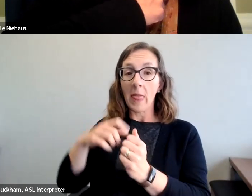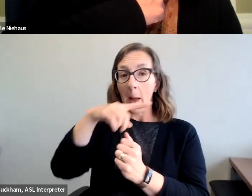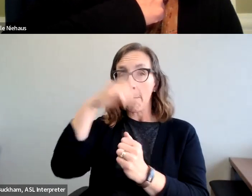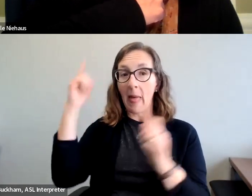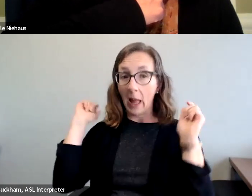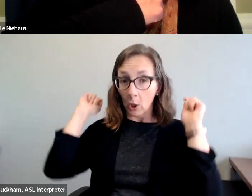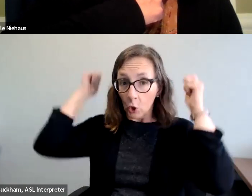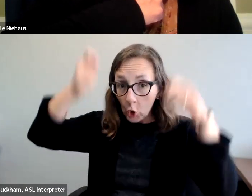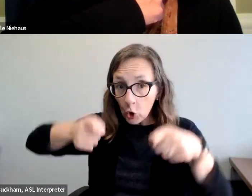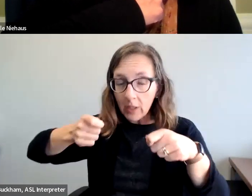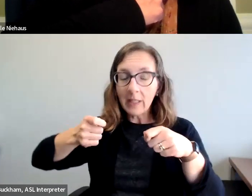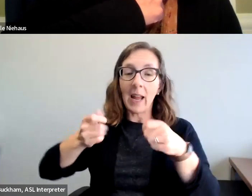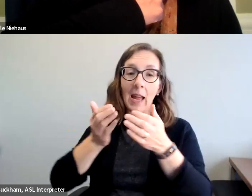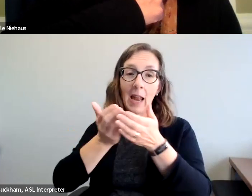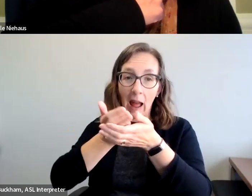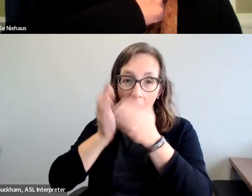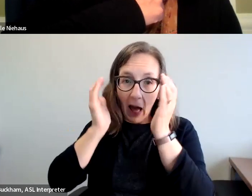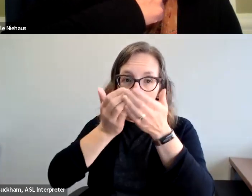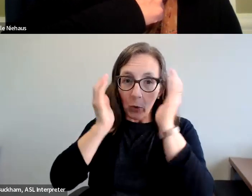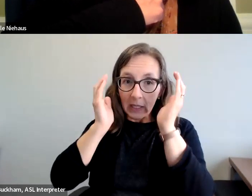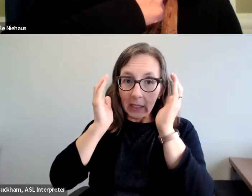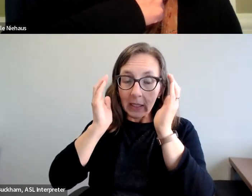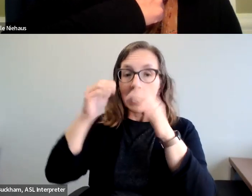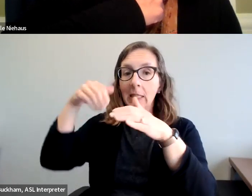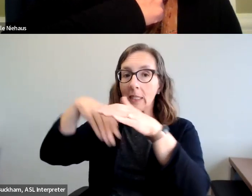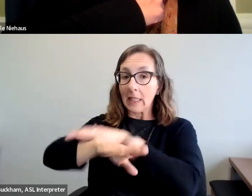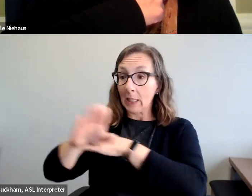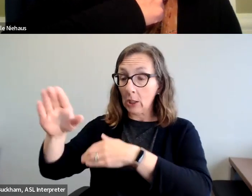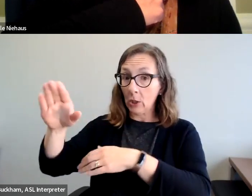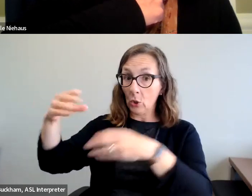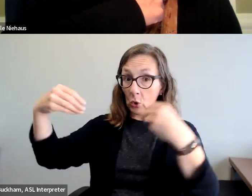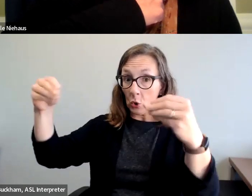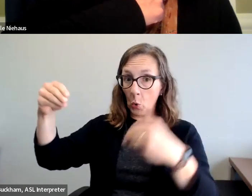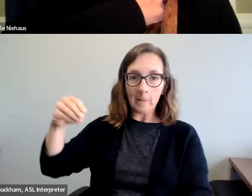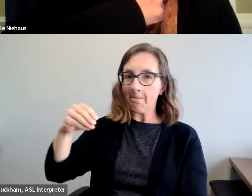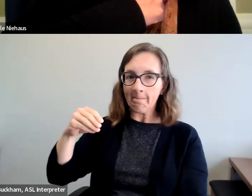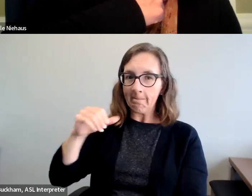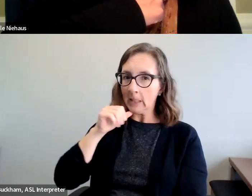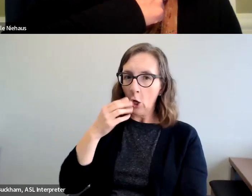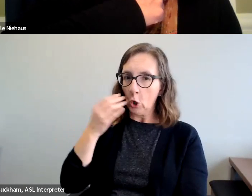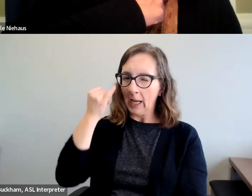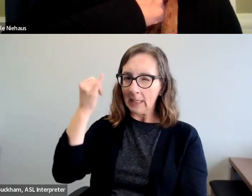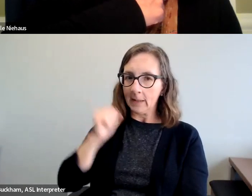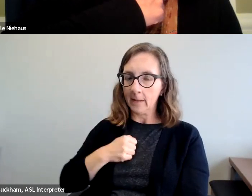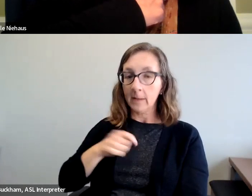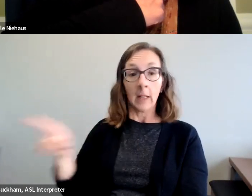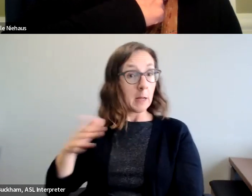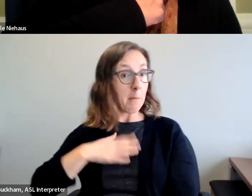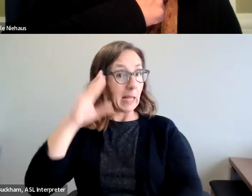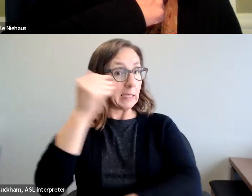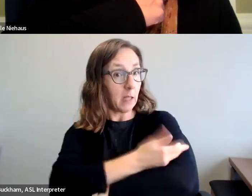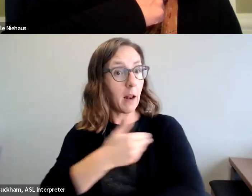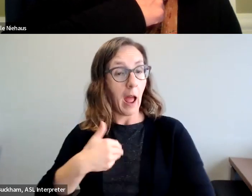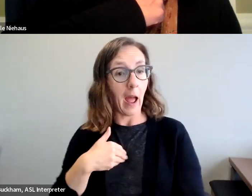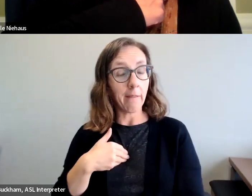Halloween mask into a particular store. And my son has an intellectual disability, and he would